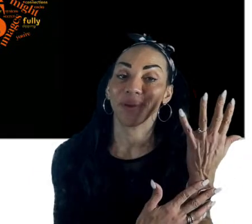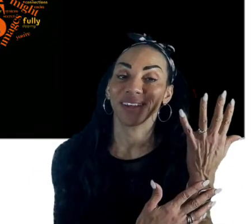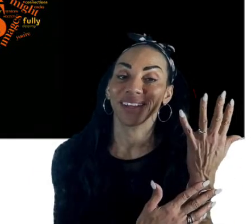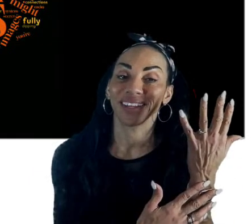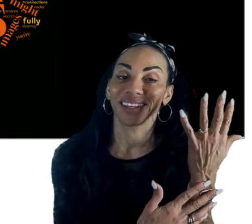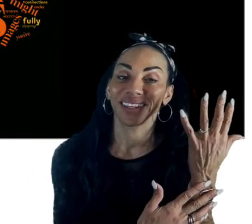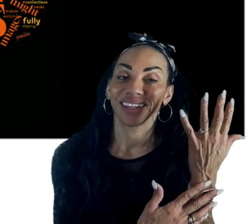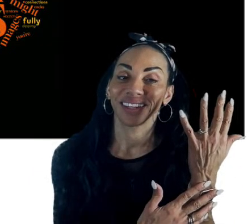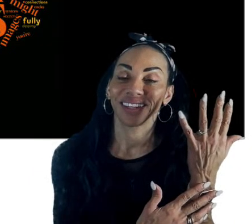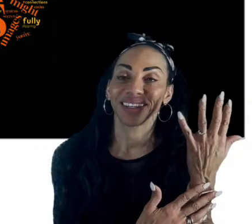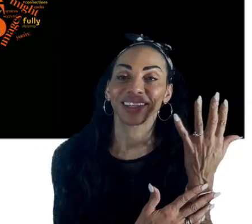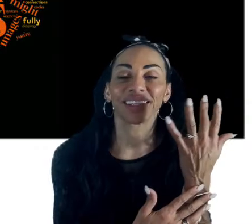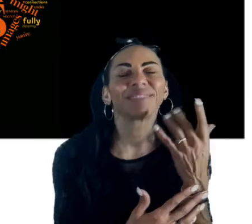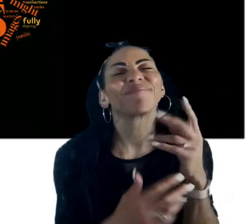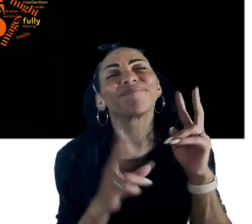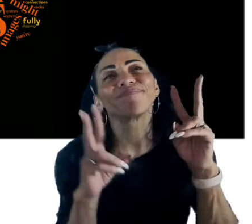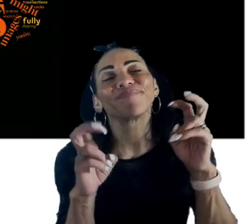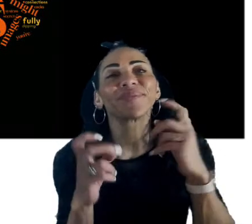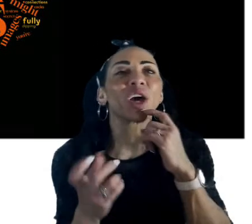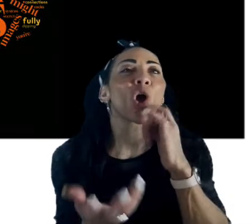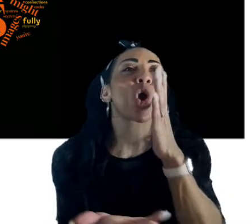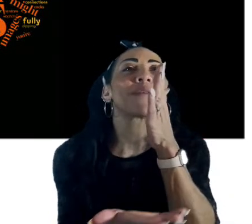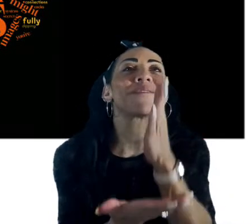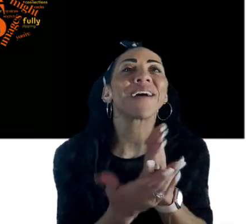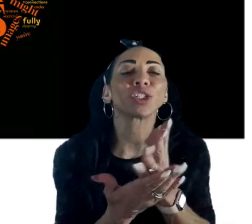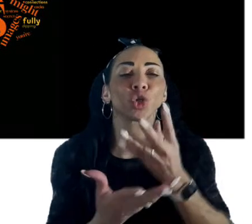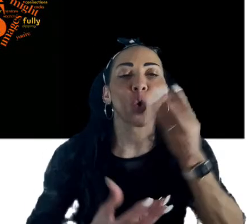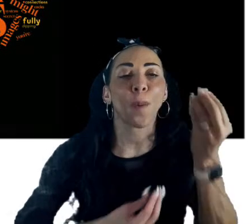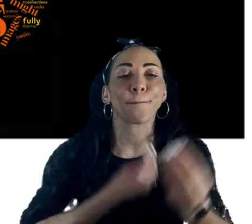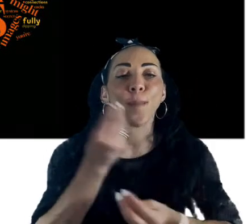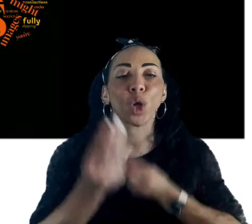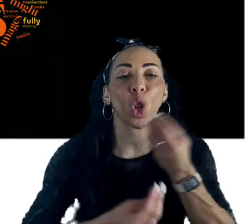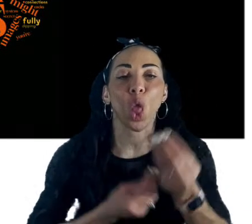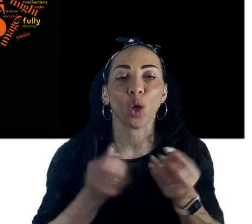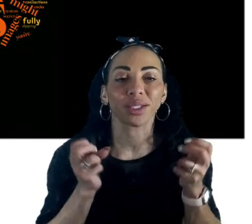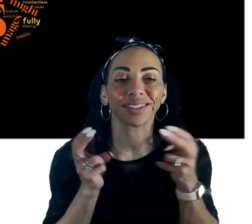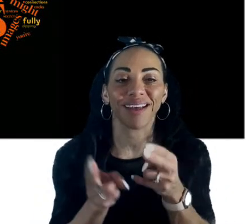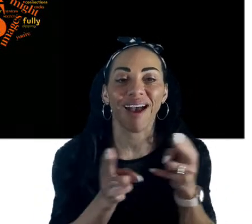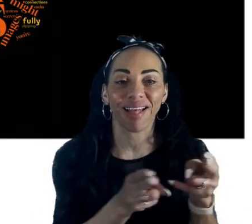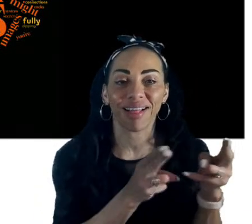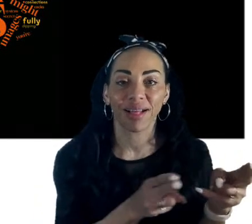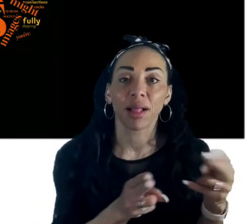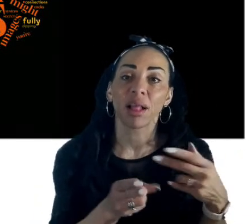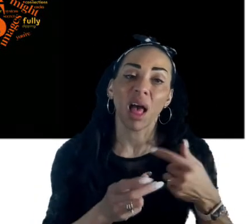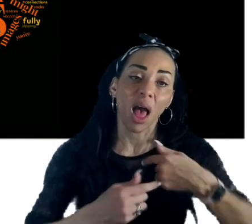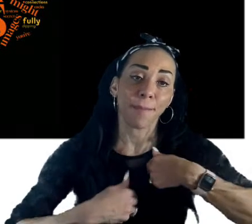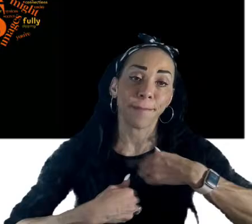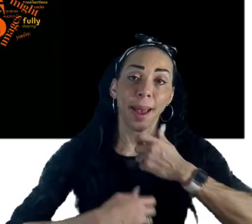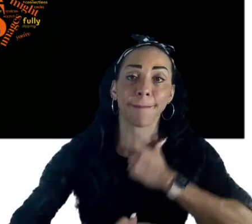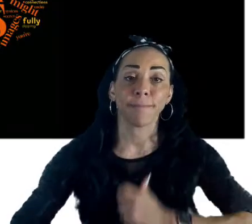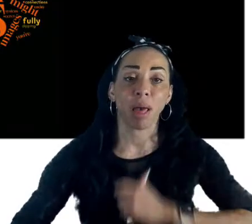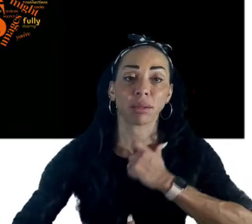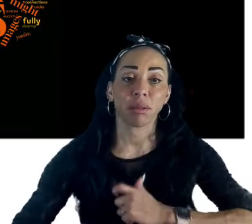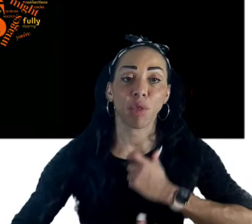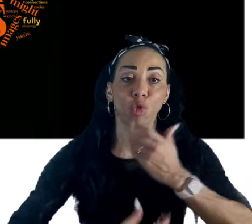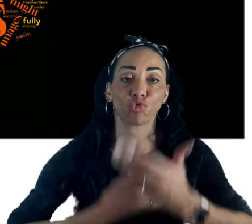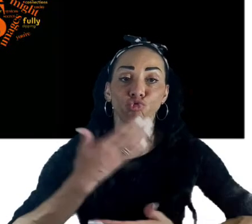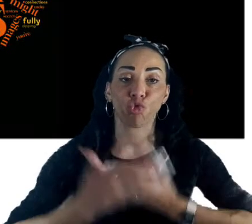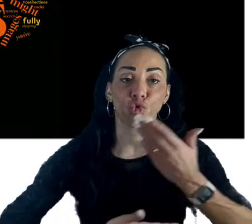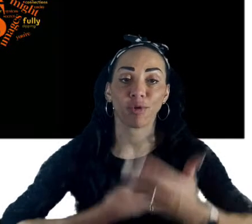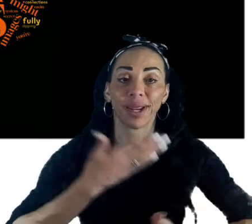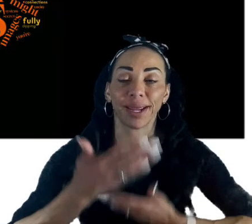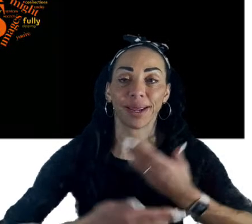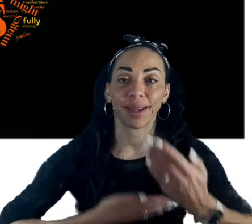confessional monologue style, I kind of go into my own personal story, and that is my story with